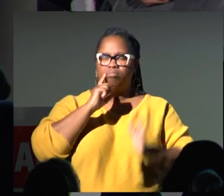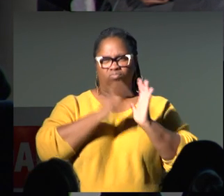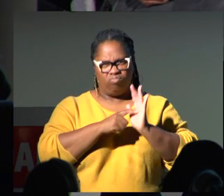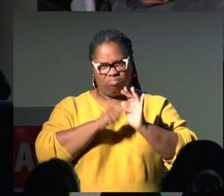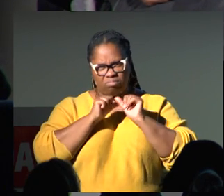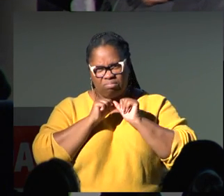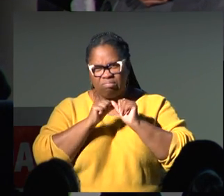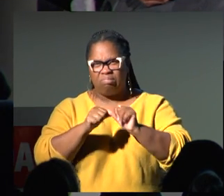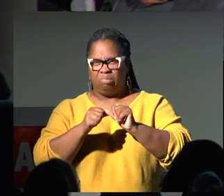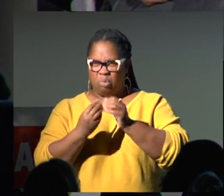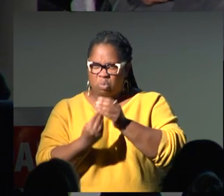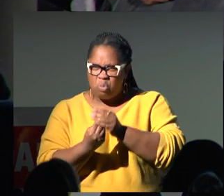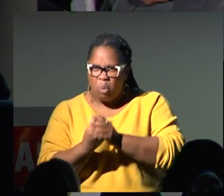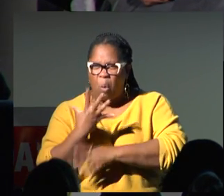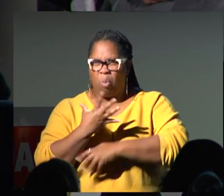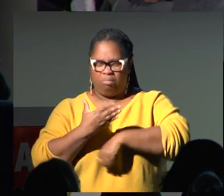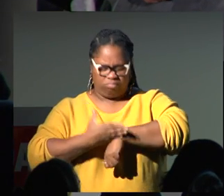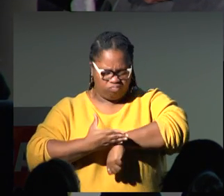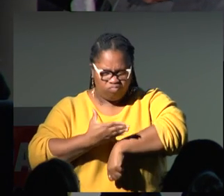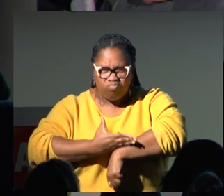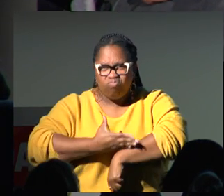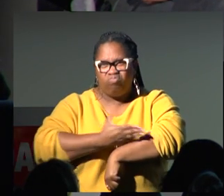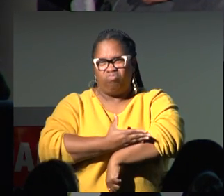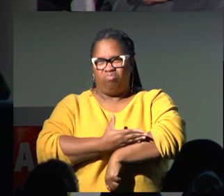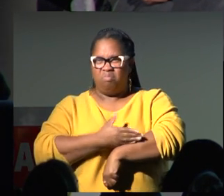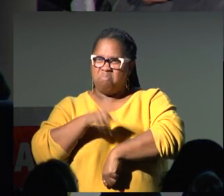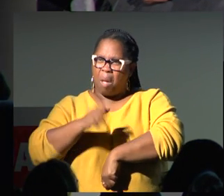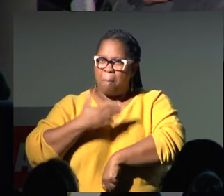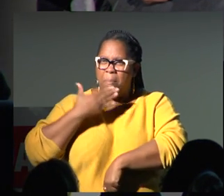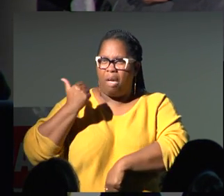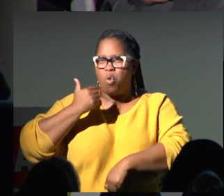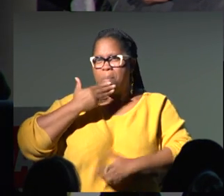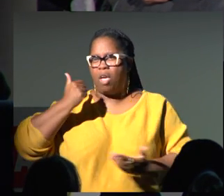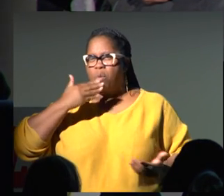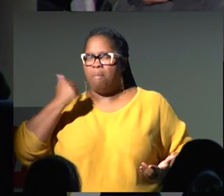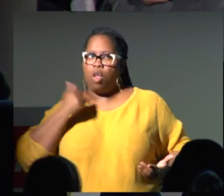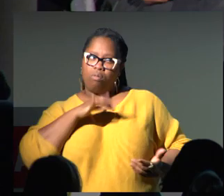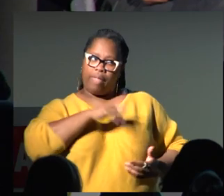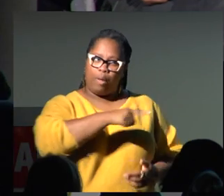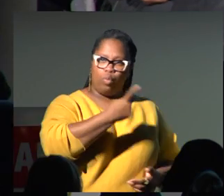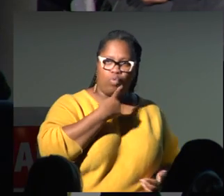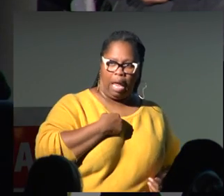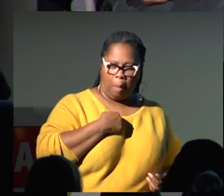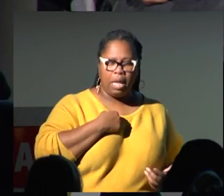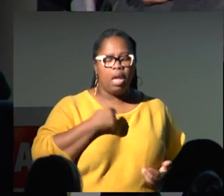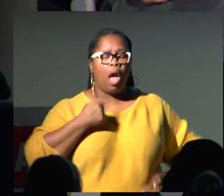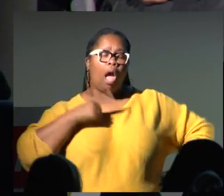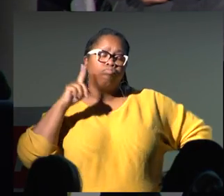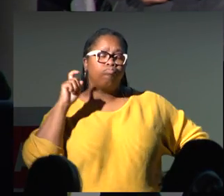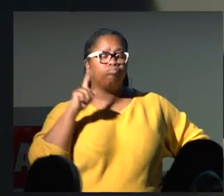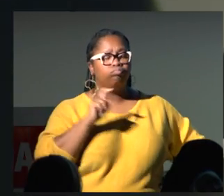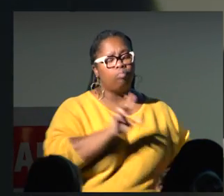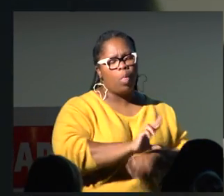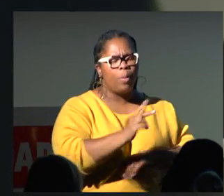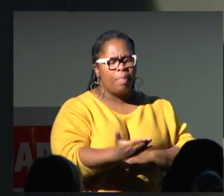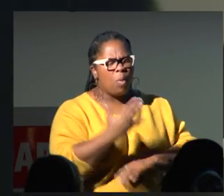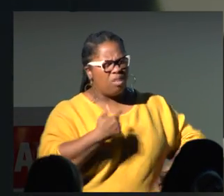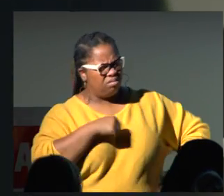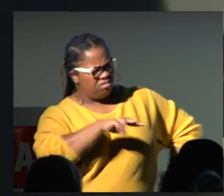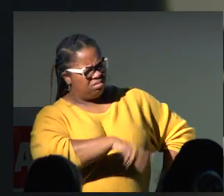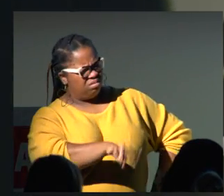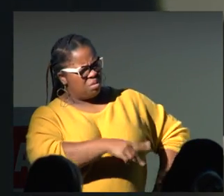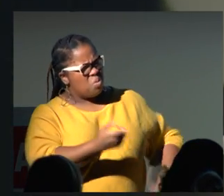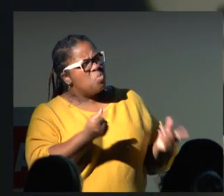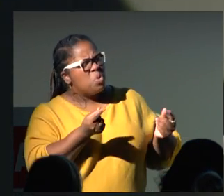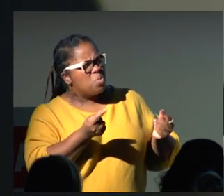constant growth, this constant kind of need to kind of be better, which is what you say to me, like, you know, I'll come downstairs at 3 a.m. and be like, what's going